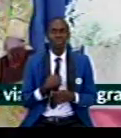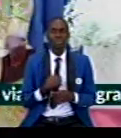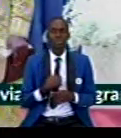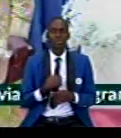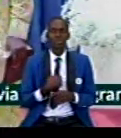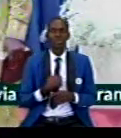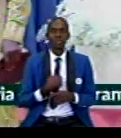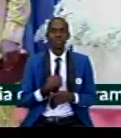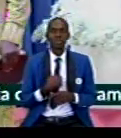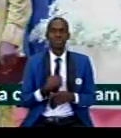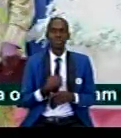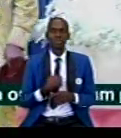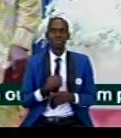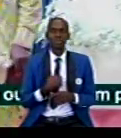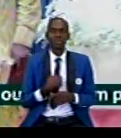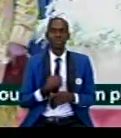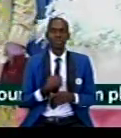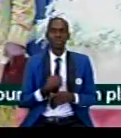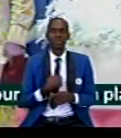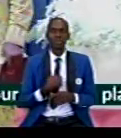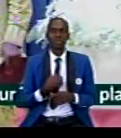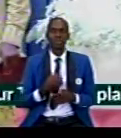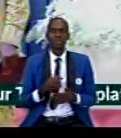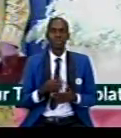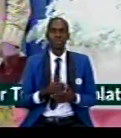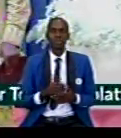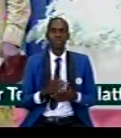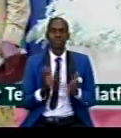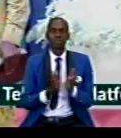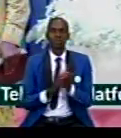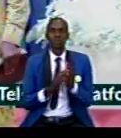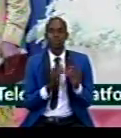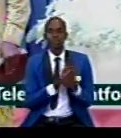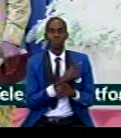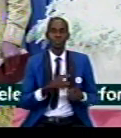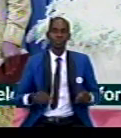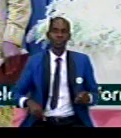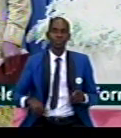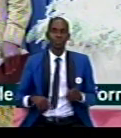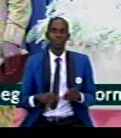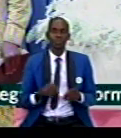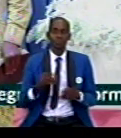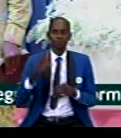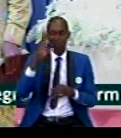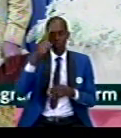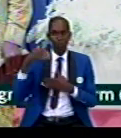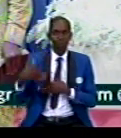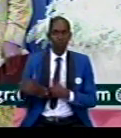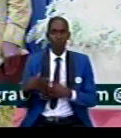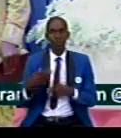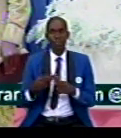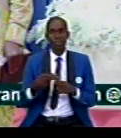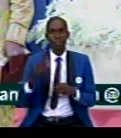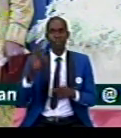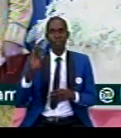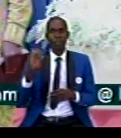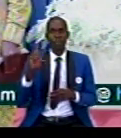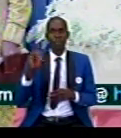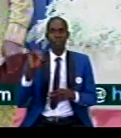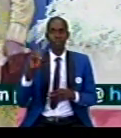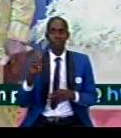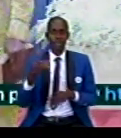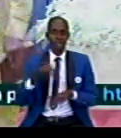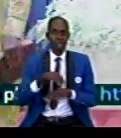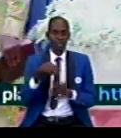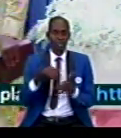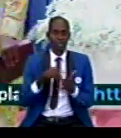Praise the Lord. This is Felix Ekoro. In this very GCK, he had his testimony.